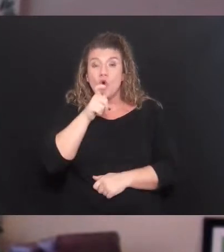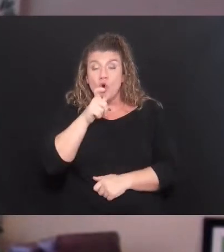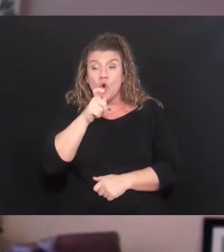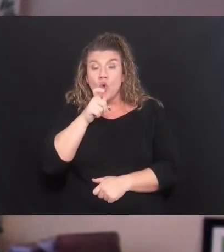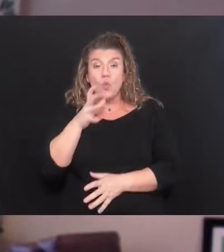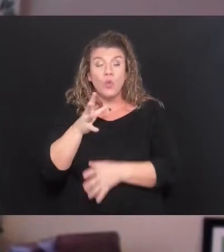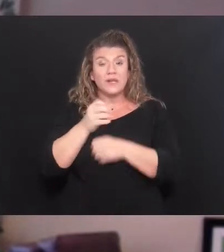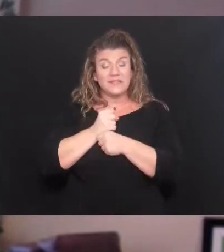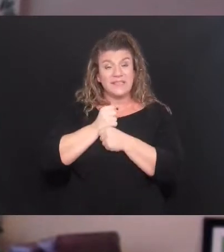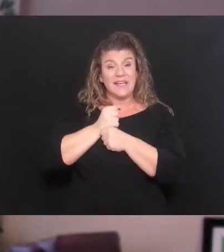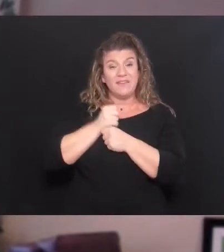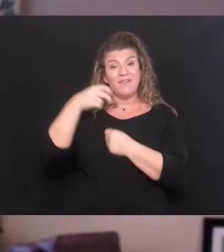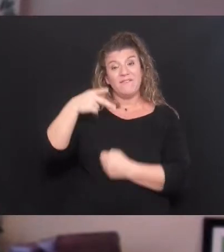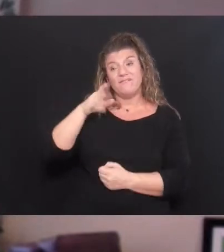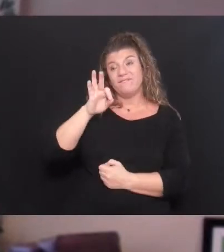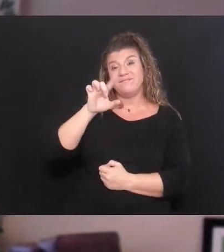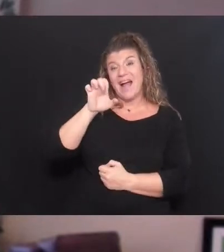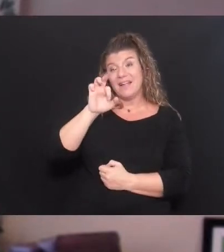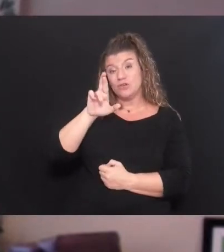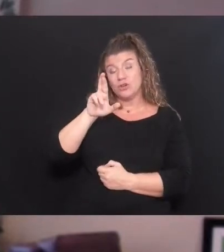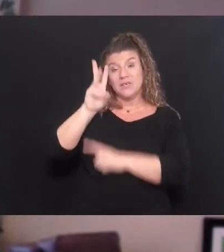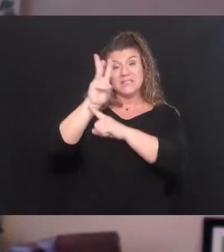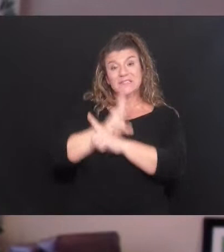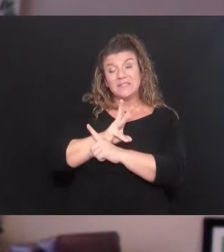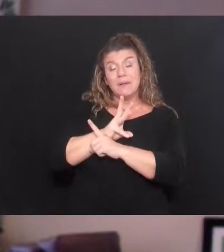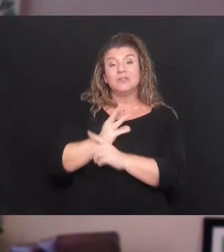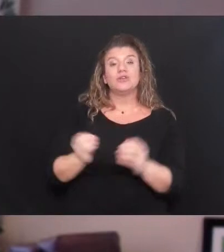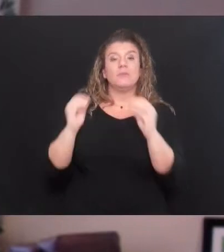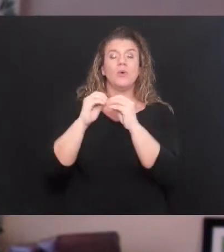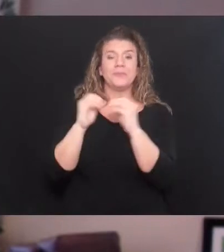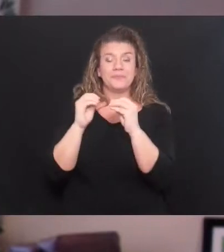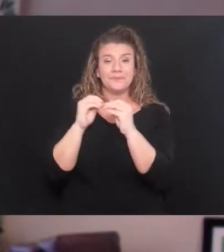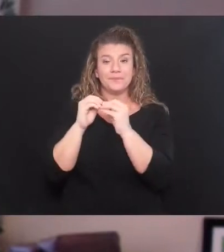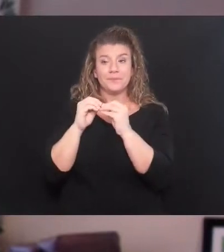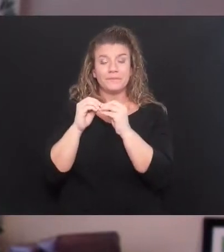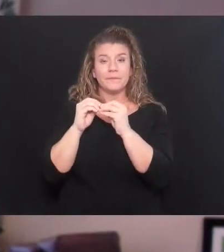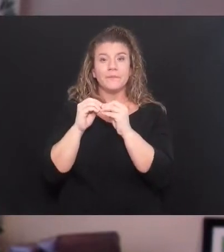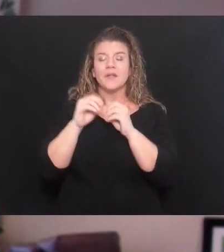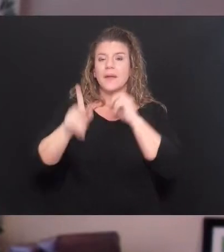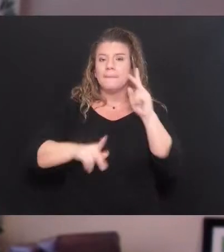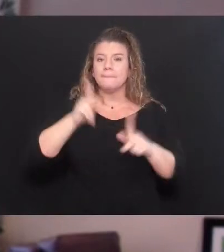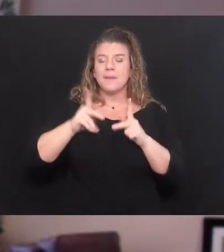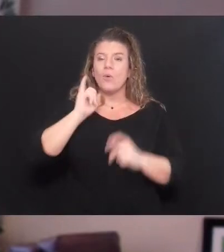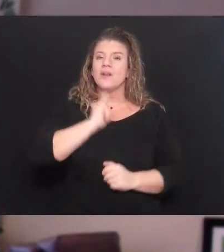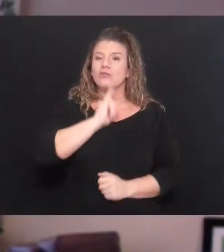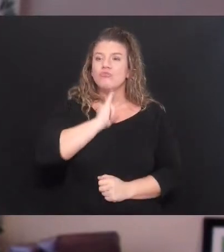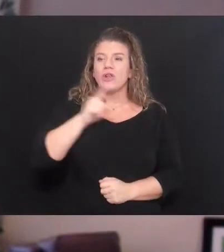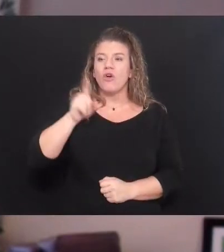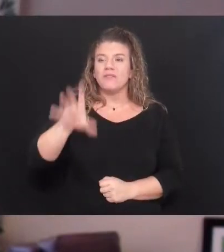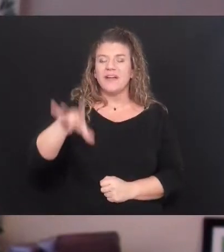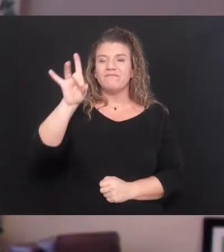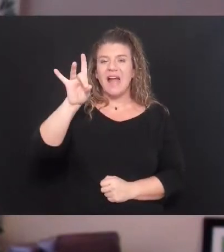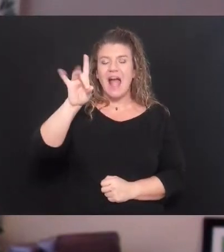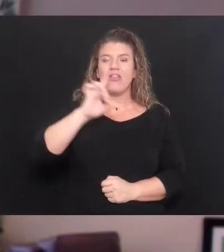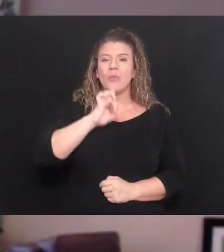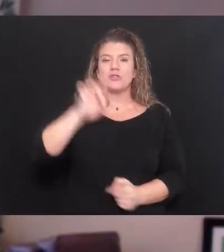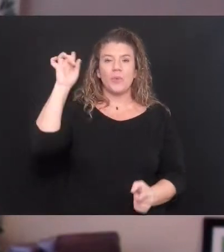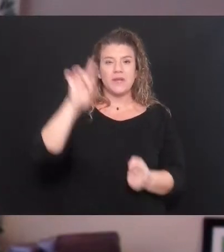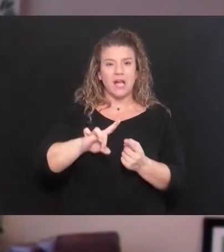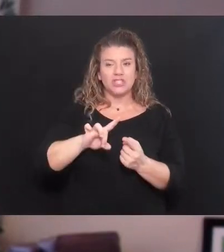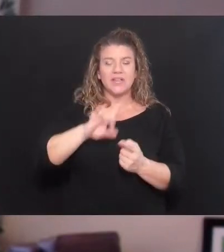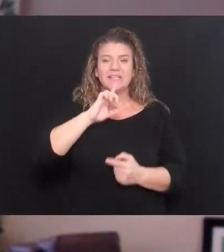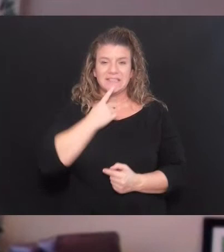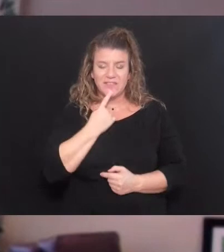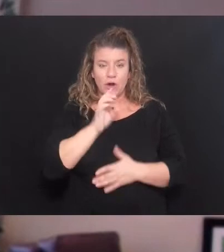received the Pfizer vaccine 6 months or greater, that people in Israel found that there was a reduction in